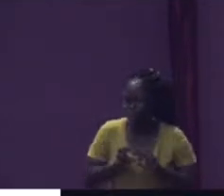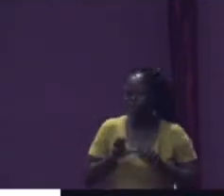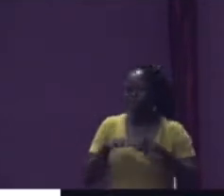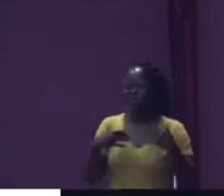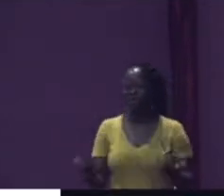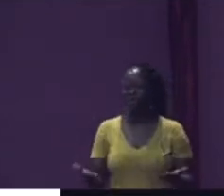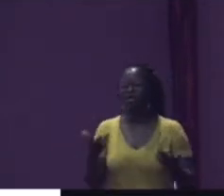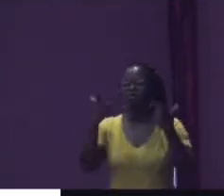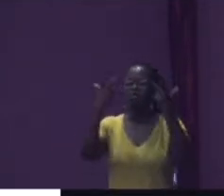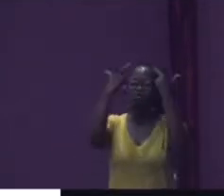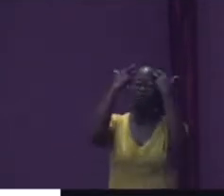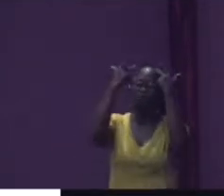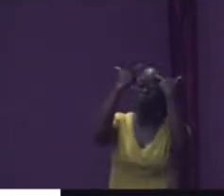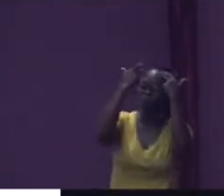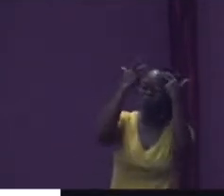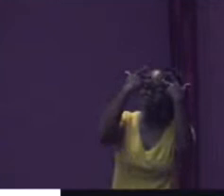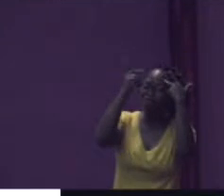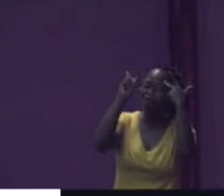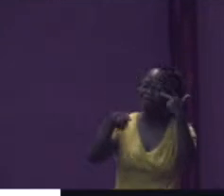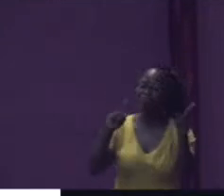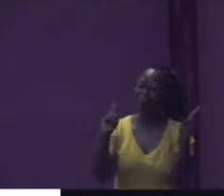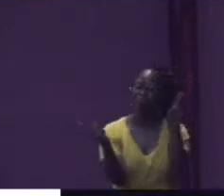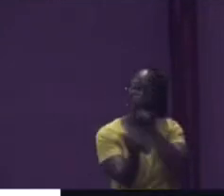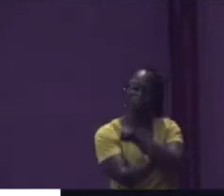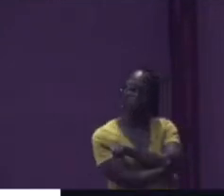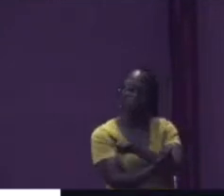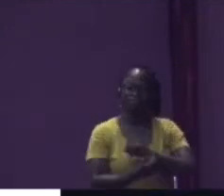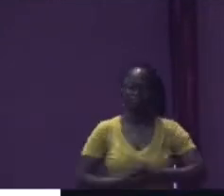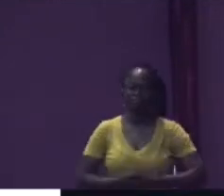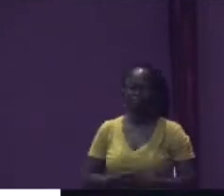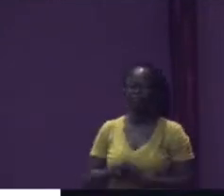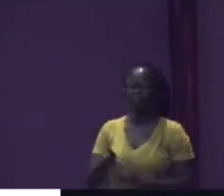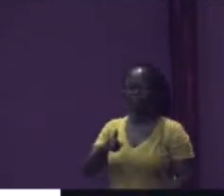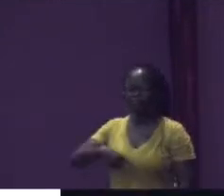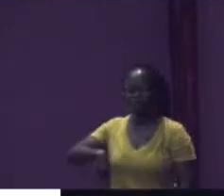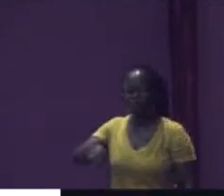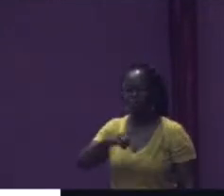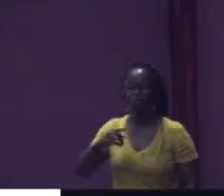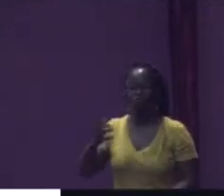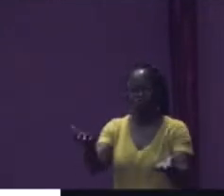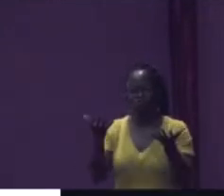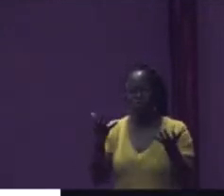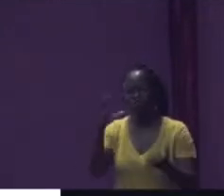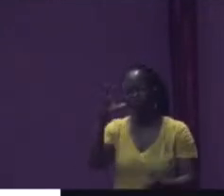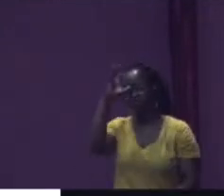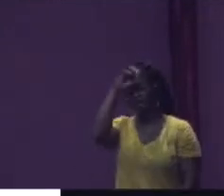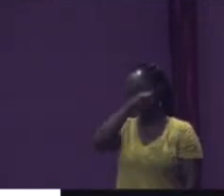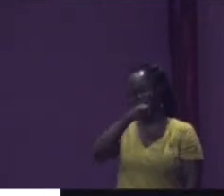situation. You know, someone trying to learn Spanish rather than someone trying to